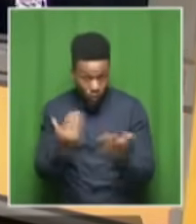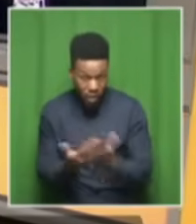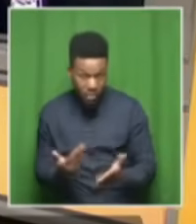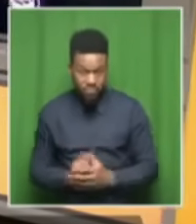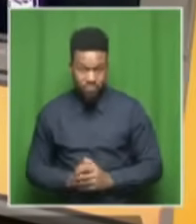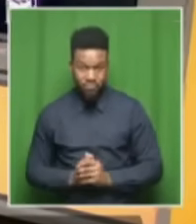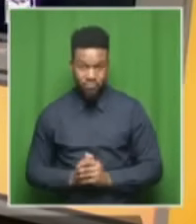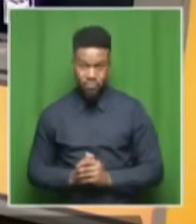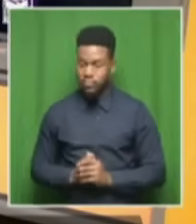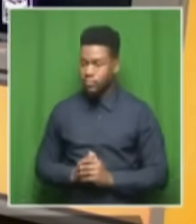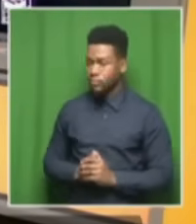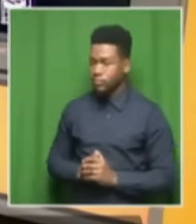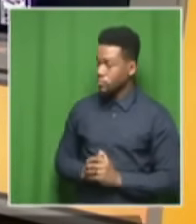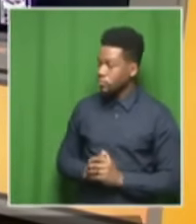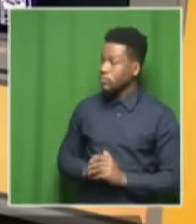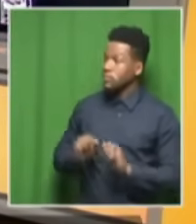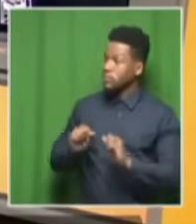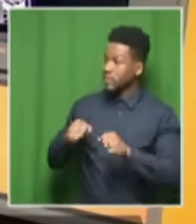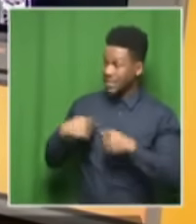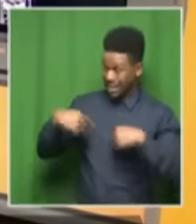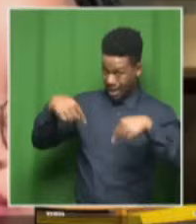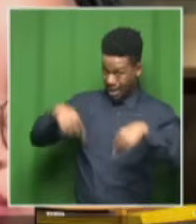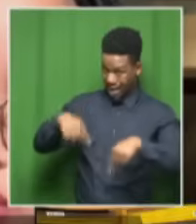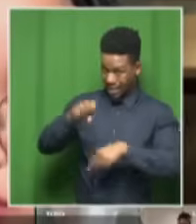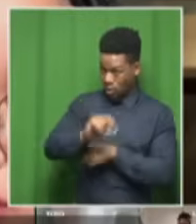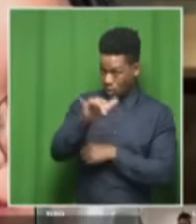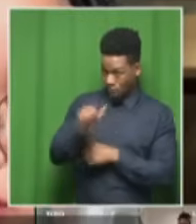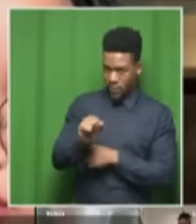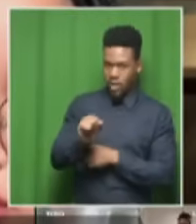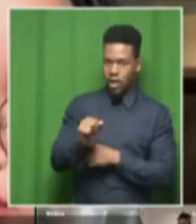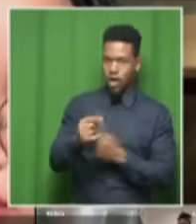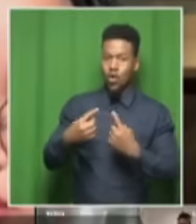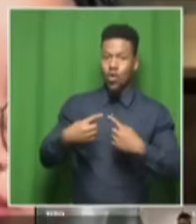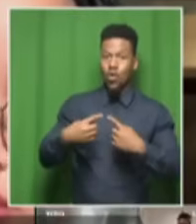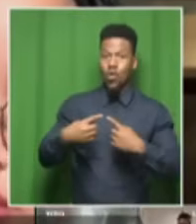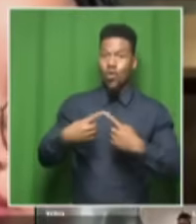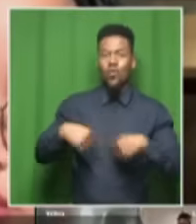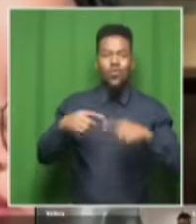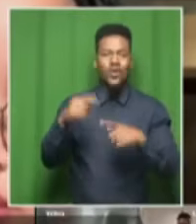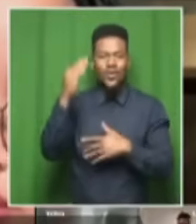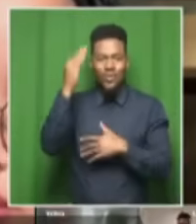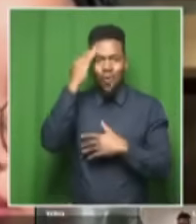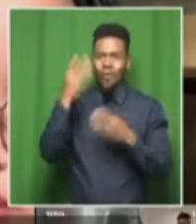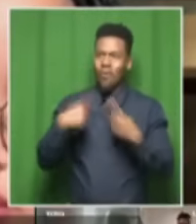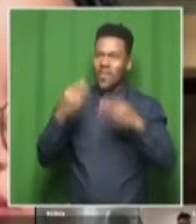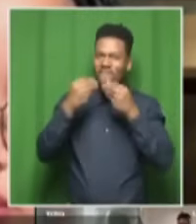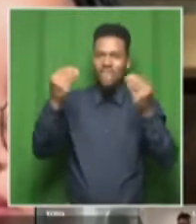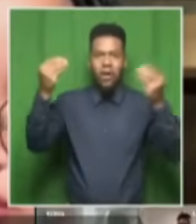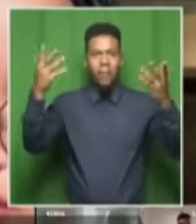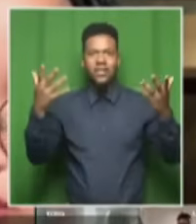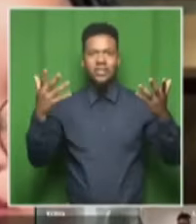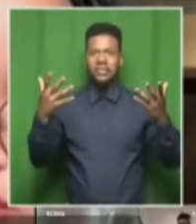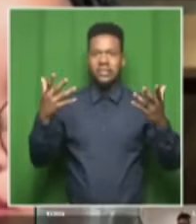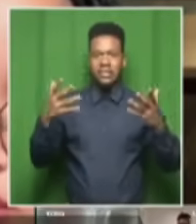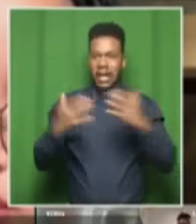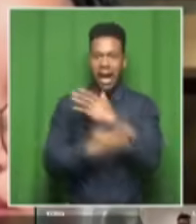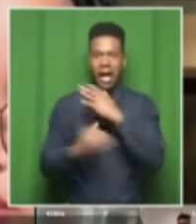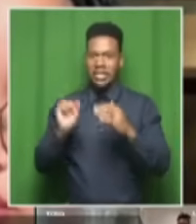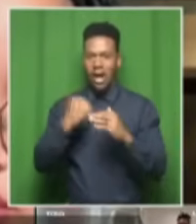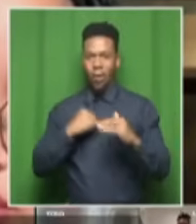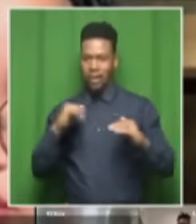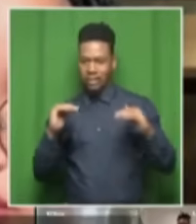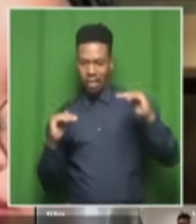Yes. So, you know, I think in South Africa, right, we're, you know, notoriously known as one of the most unequal countries in the world, right? I mean, you see